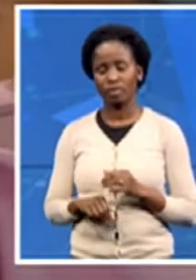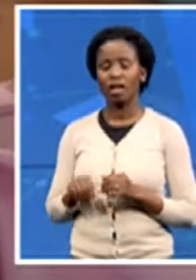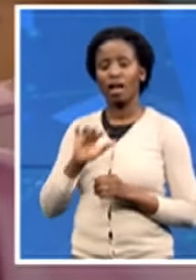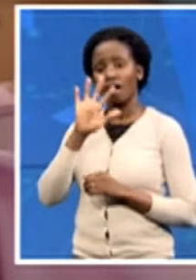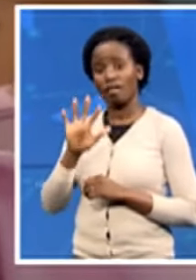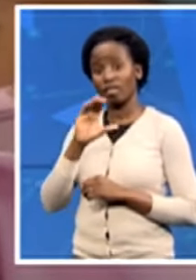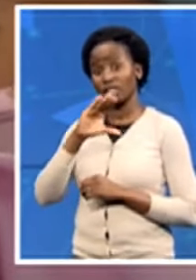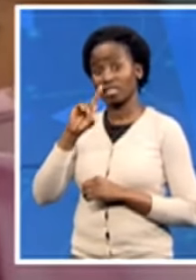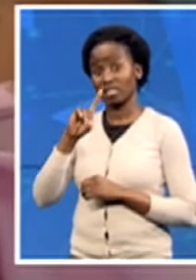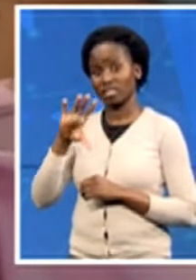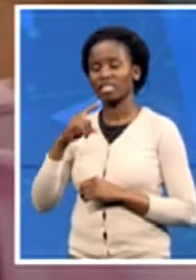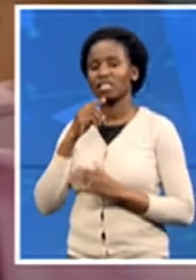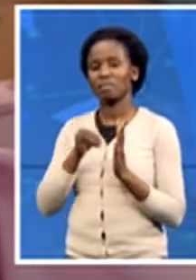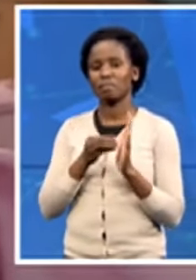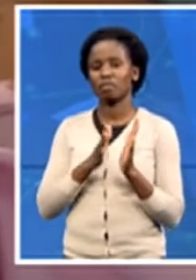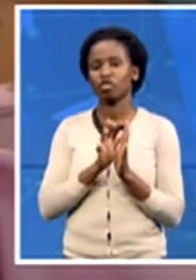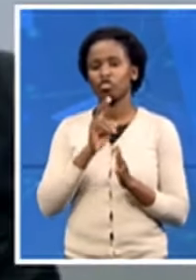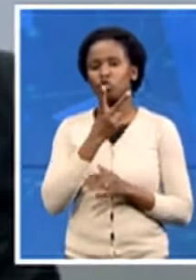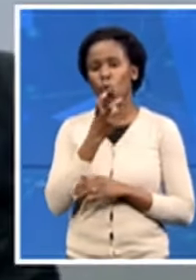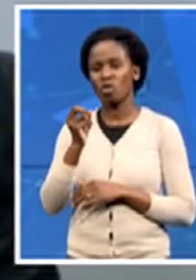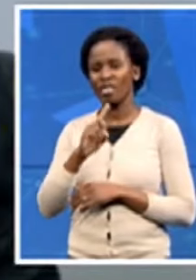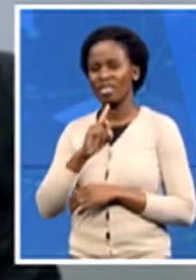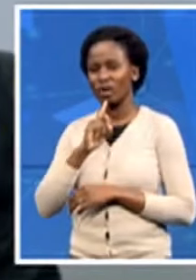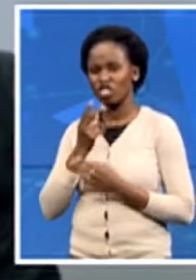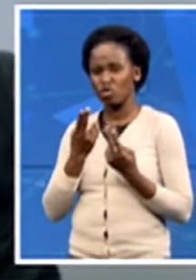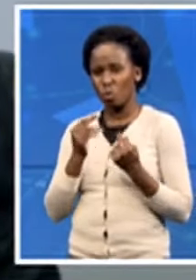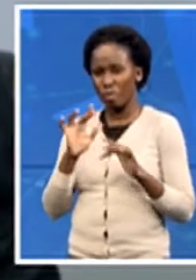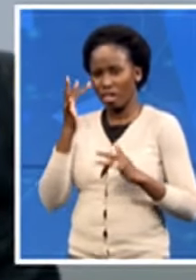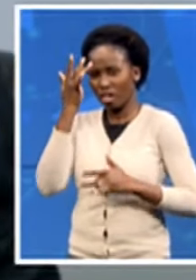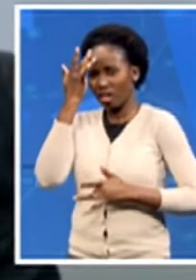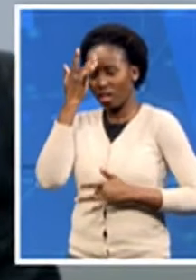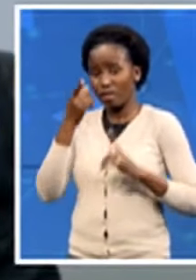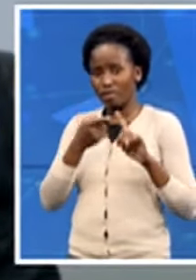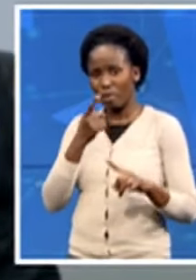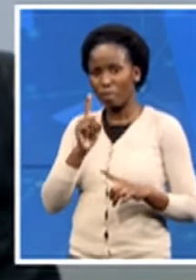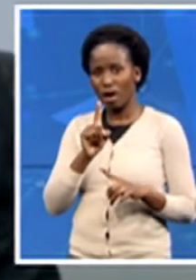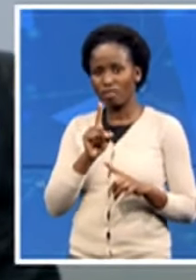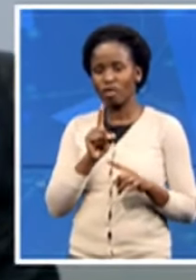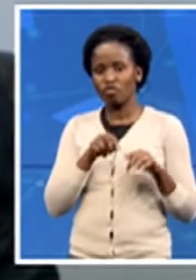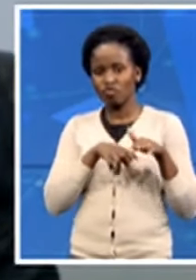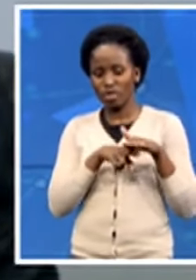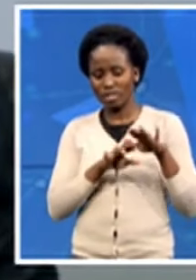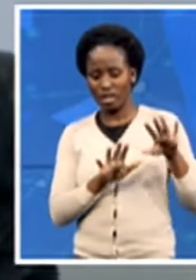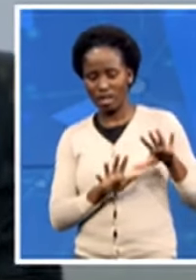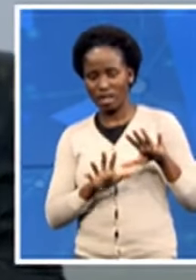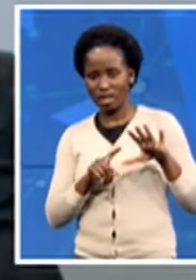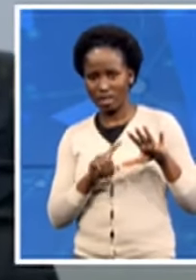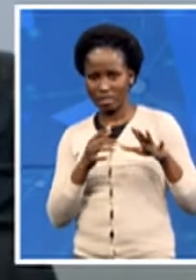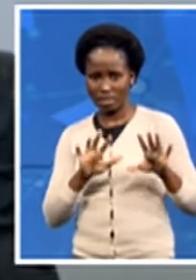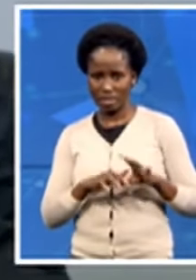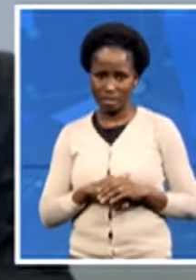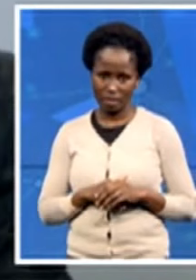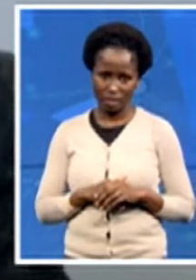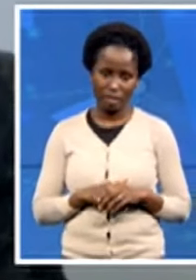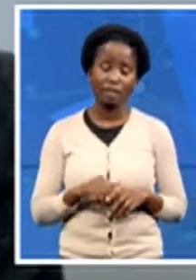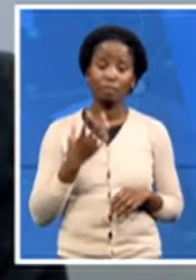new cases, with the Southern African region in the lead. With respect to the mutation, the C12 mutation, no